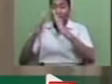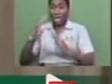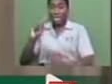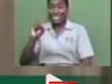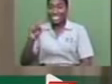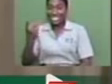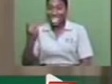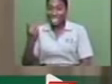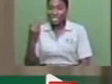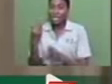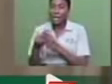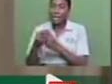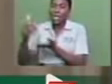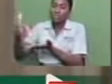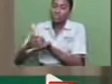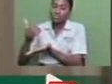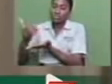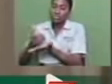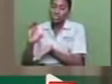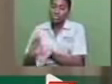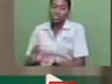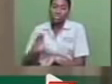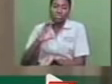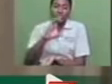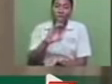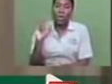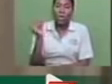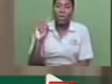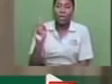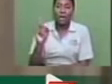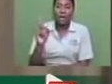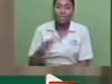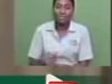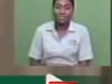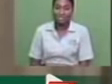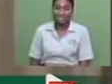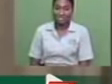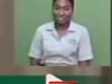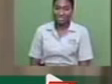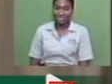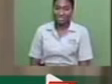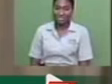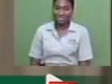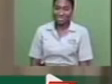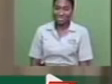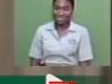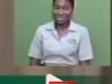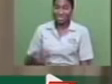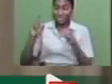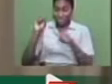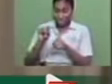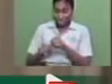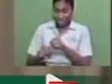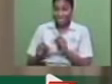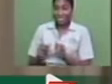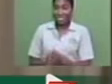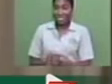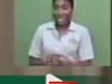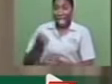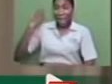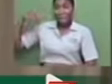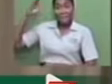fund. And again, that is something that the present Prime Minister in his previous incarnations was fighting